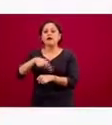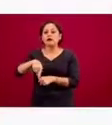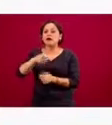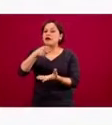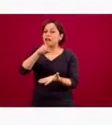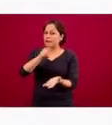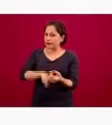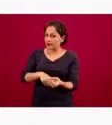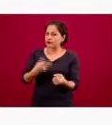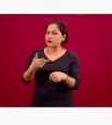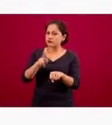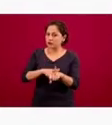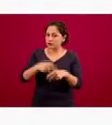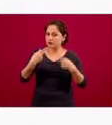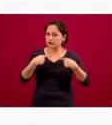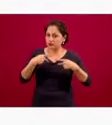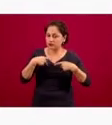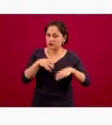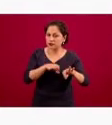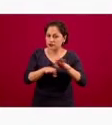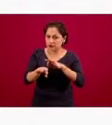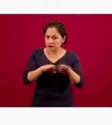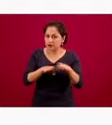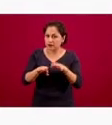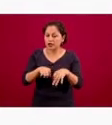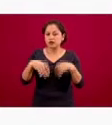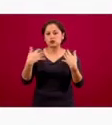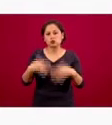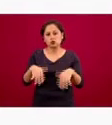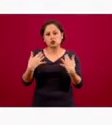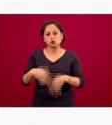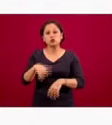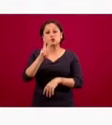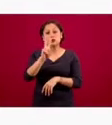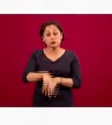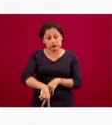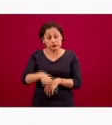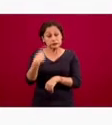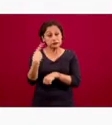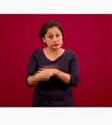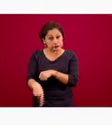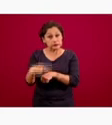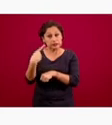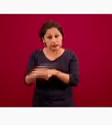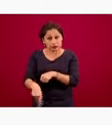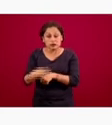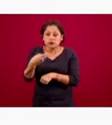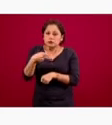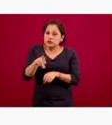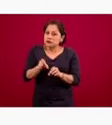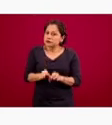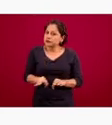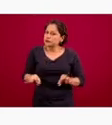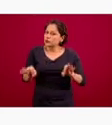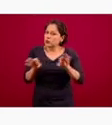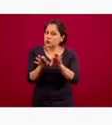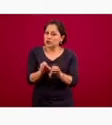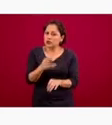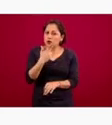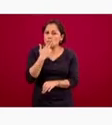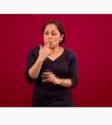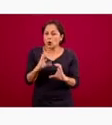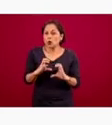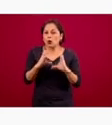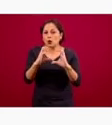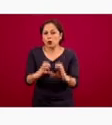talking about our health personnel, this is a tricky situation because this personnel is both